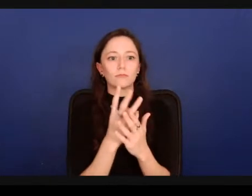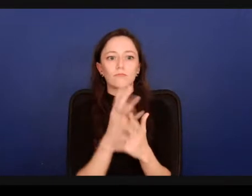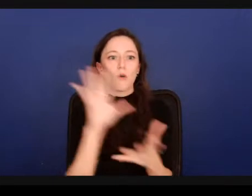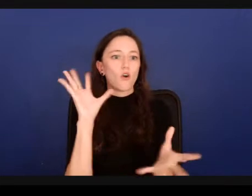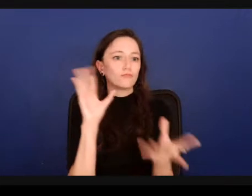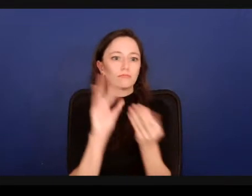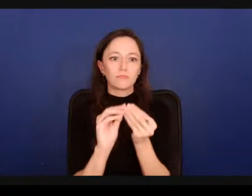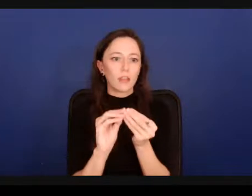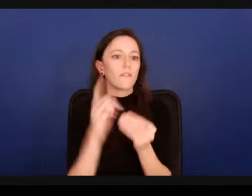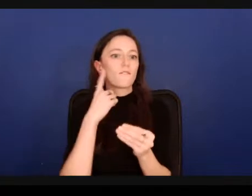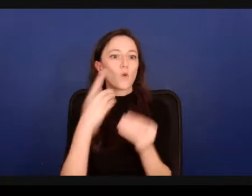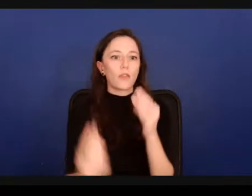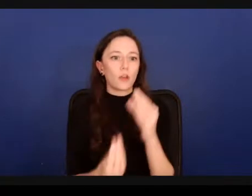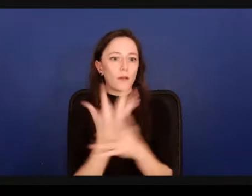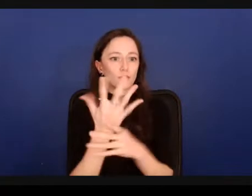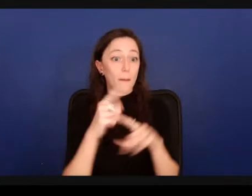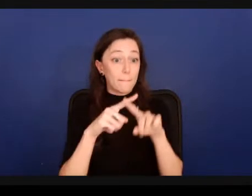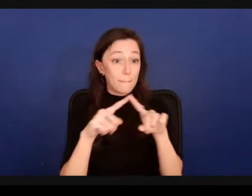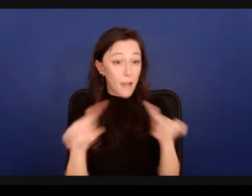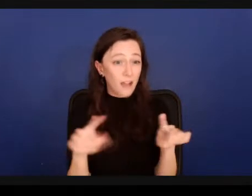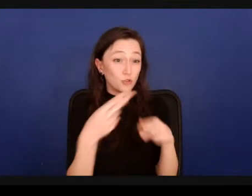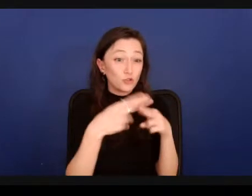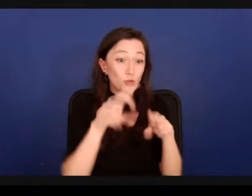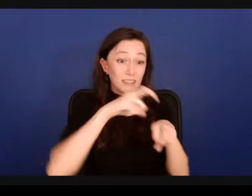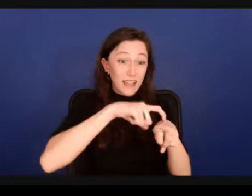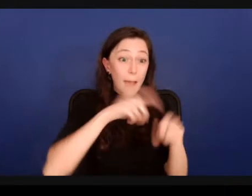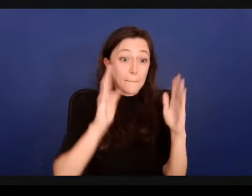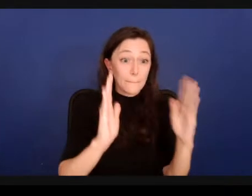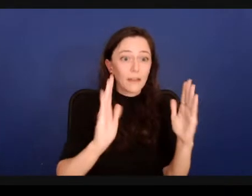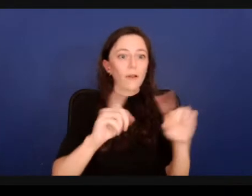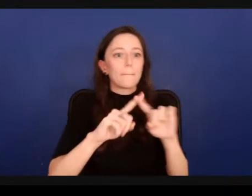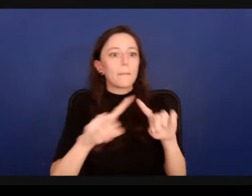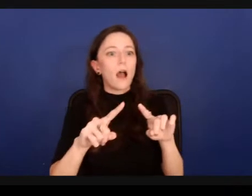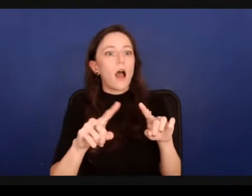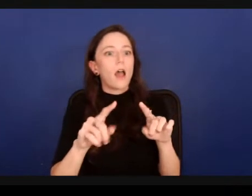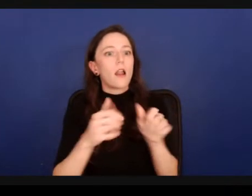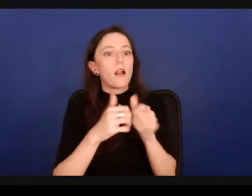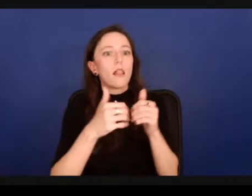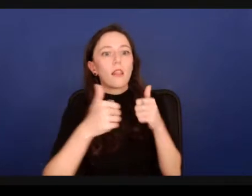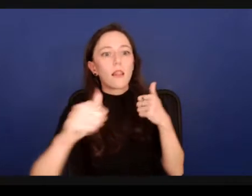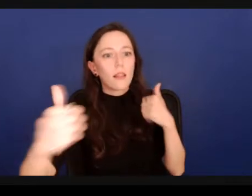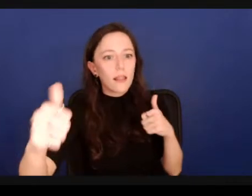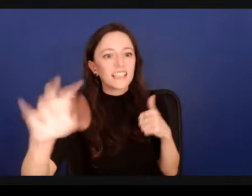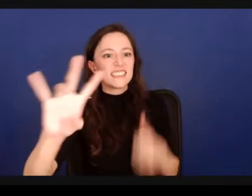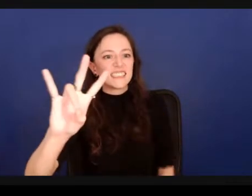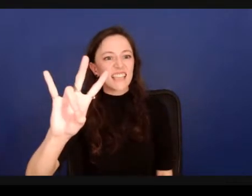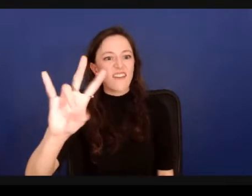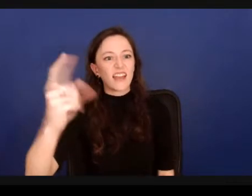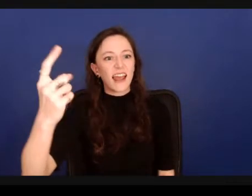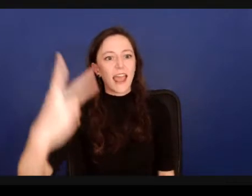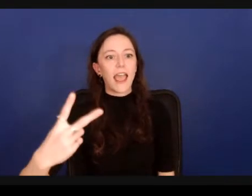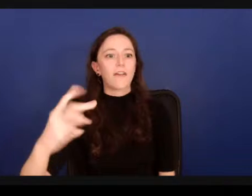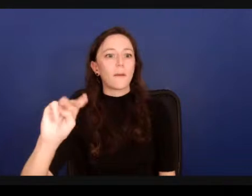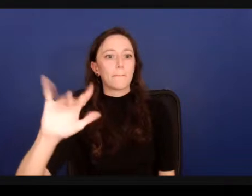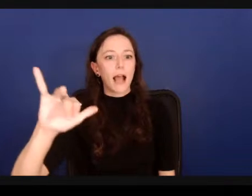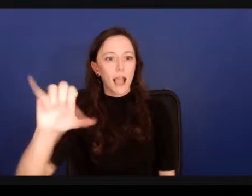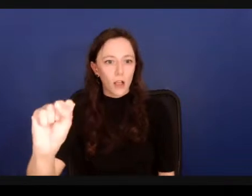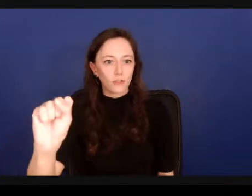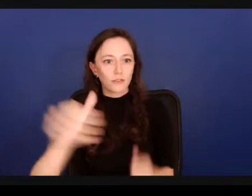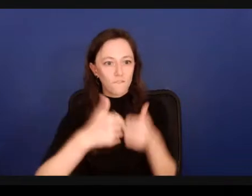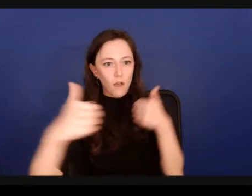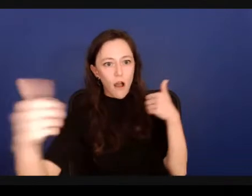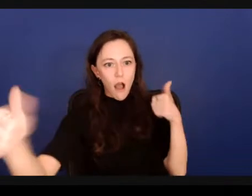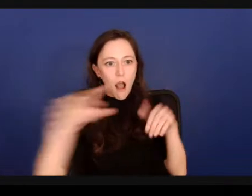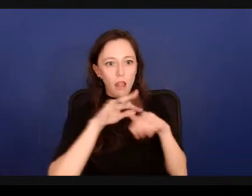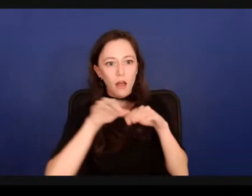the flow managed to go 7.5 miles away from the cracks, which meant the flow was